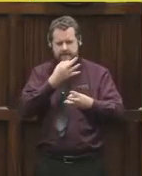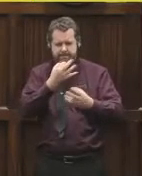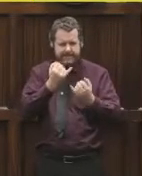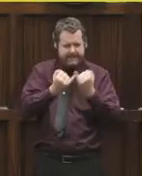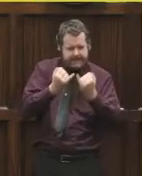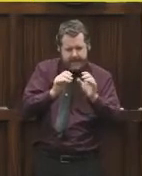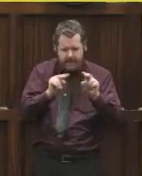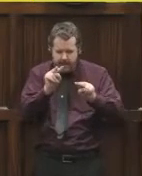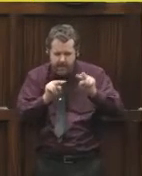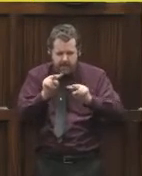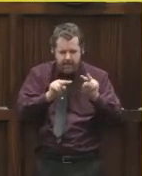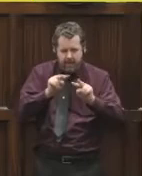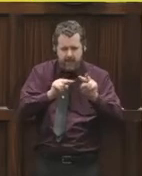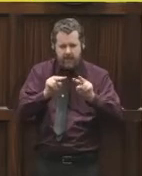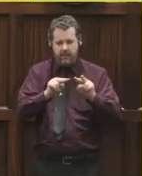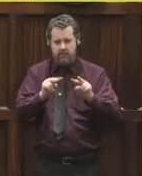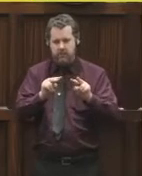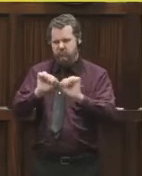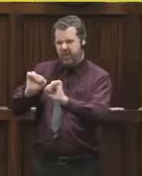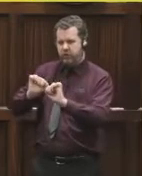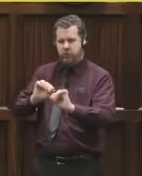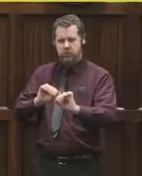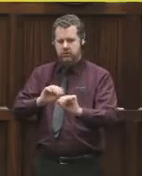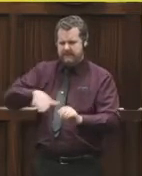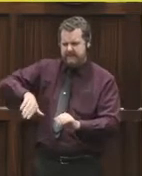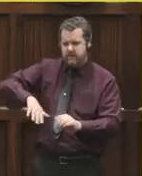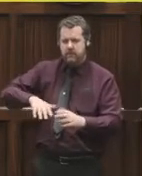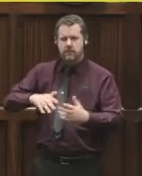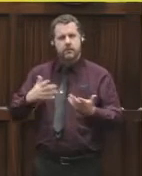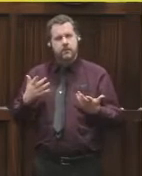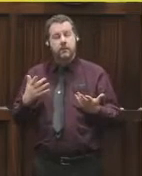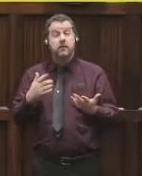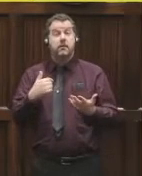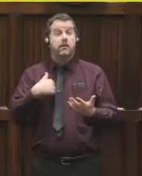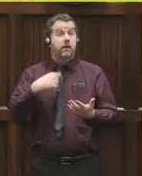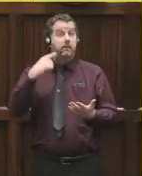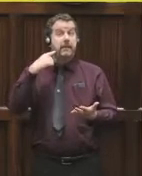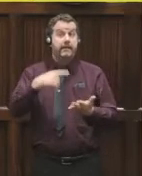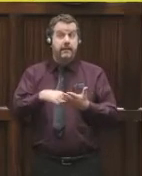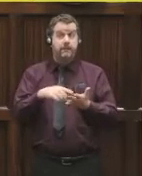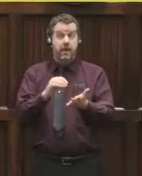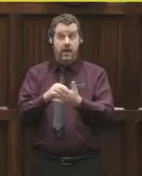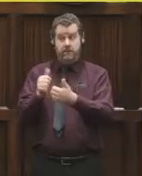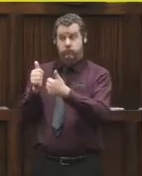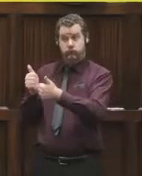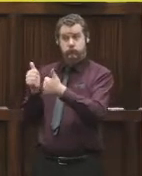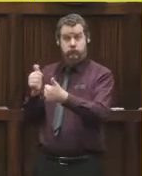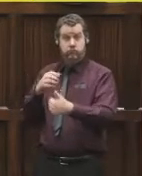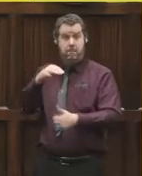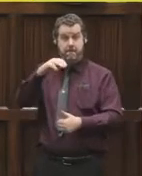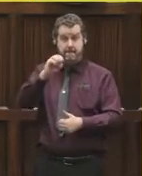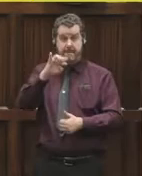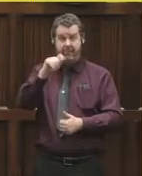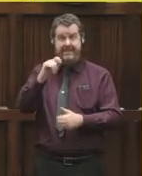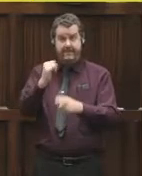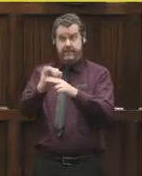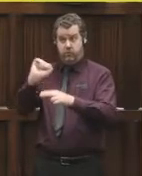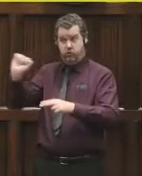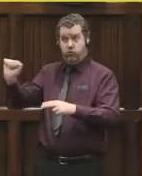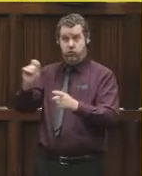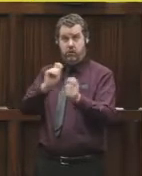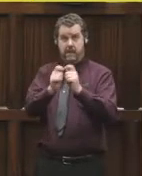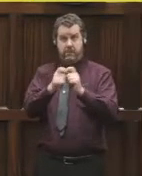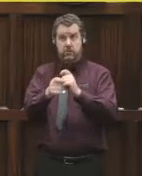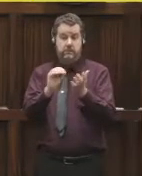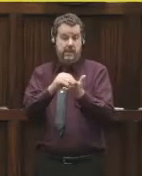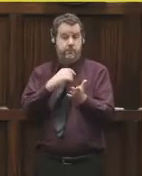terms of presenting here today. I do believe that there's merit in it, and I just want to record so and to say well